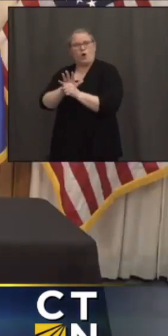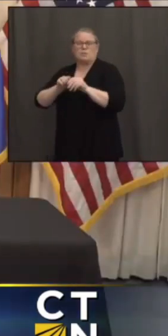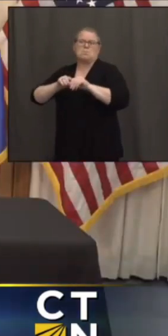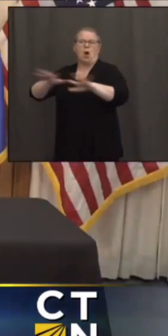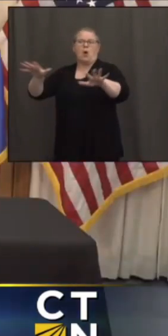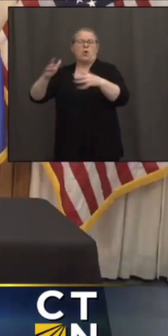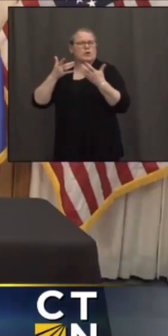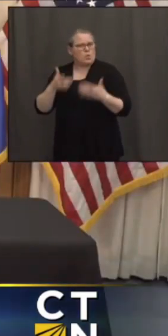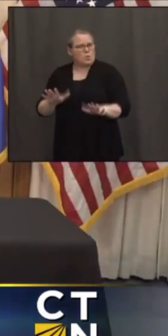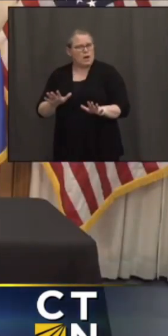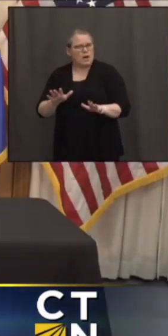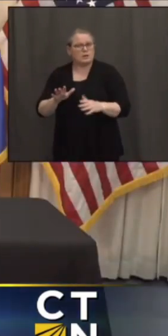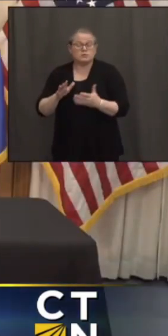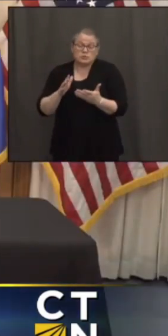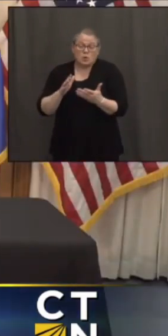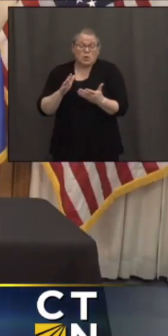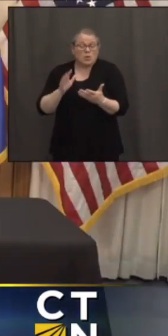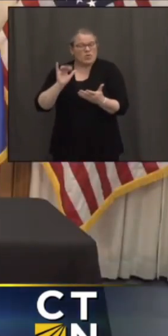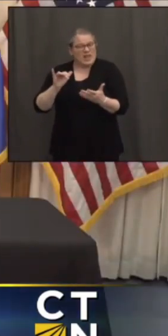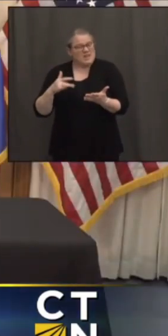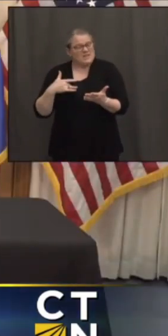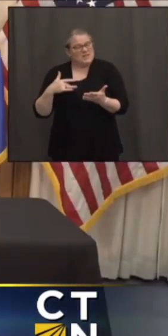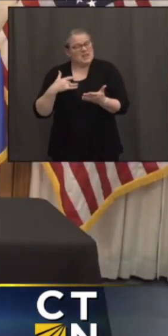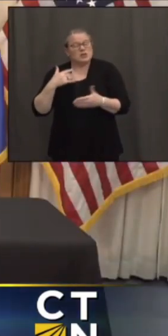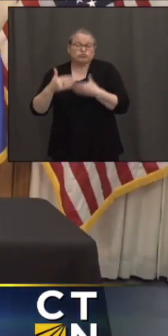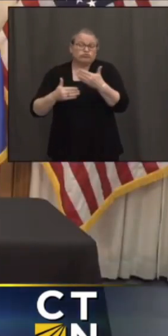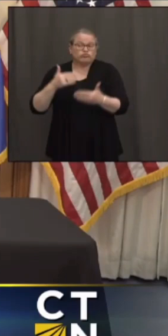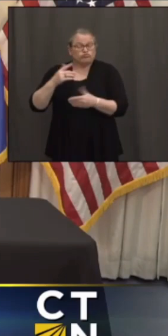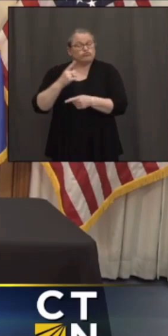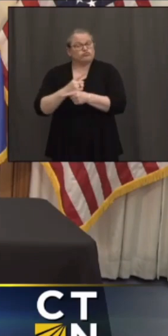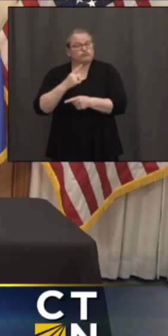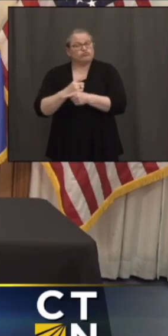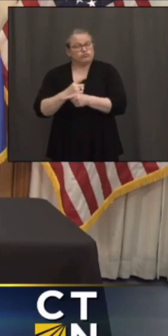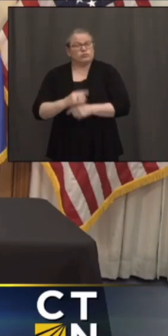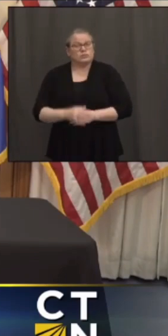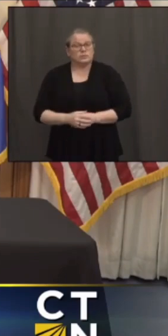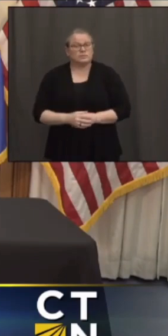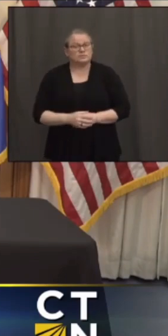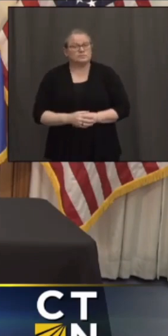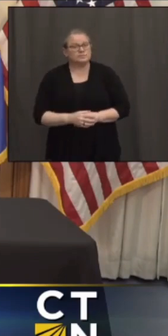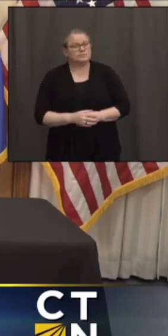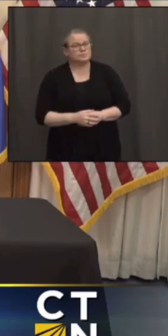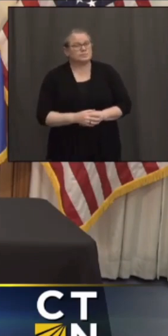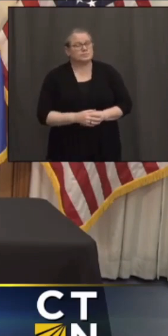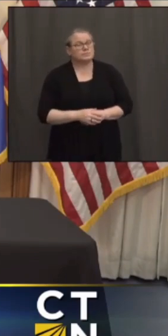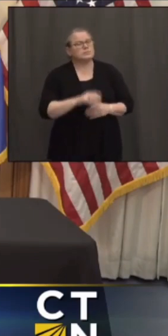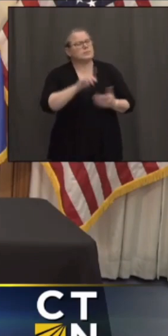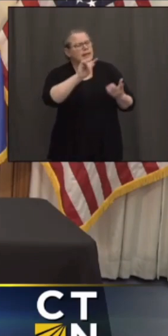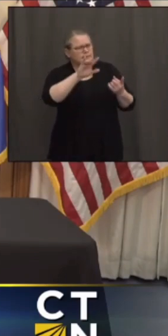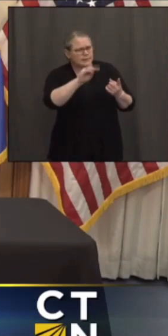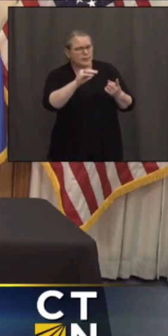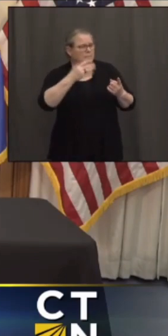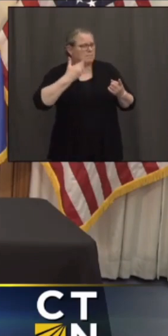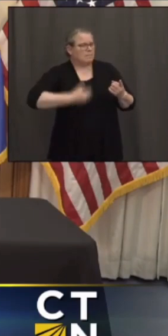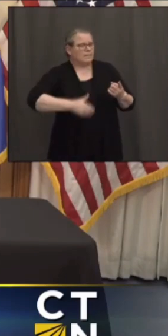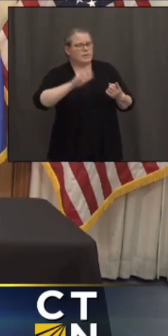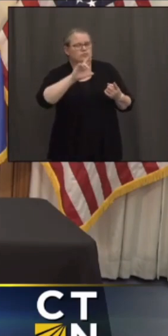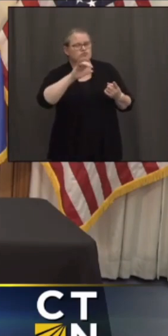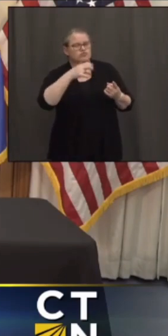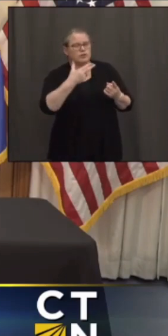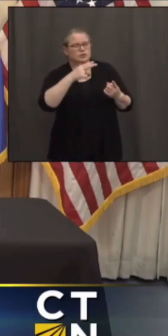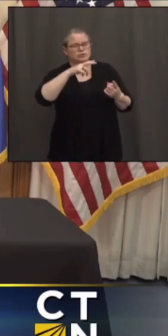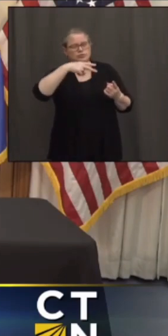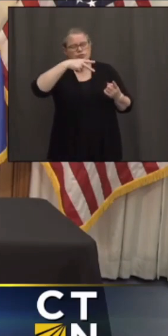Tim, if I may, Tim, this is Rich Coppola. Tim, it's been just an unbelievable success in so many ways since the